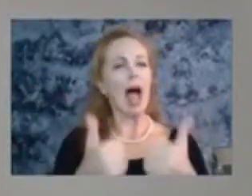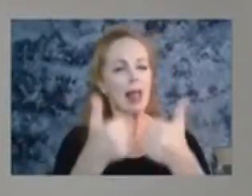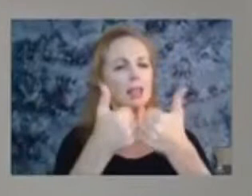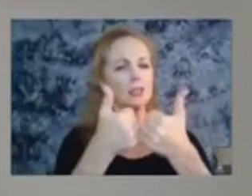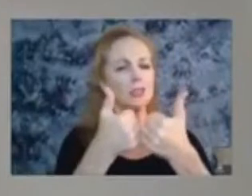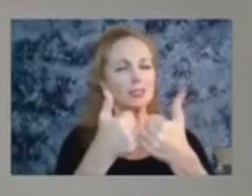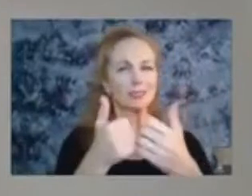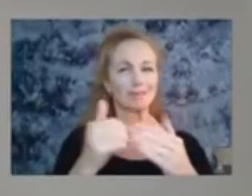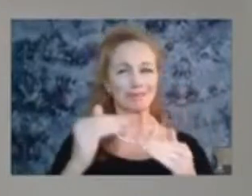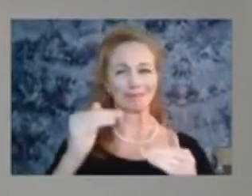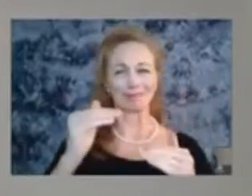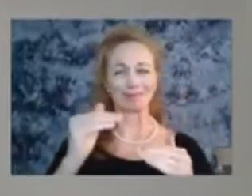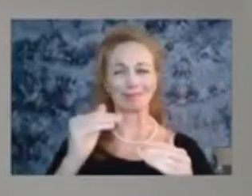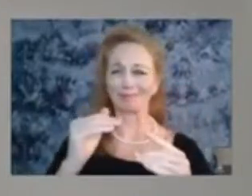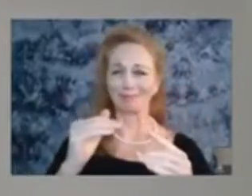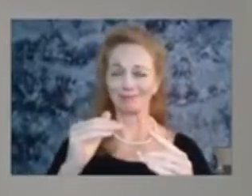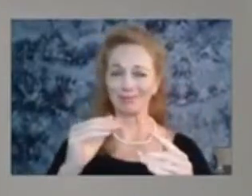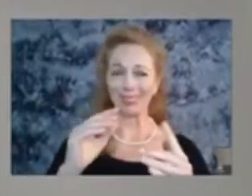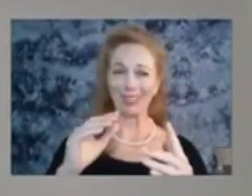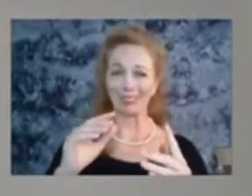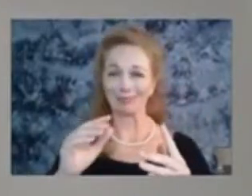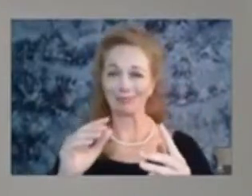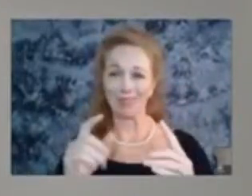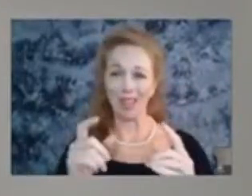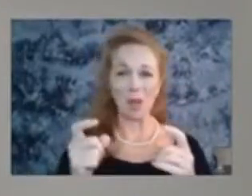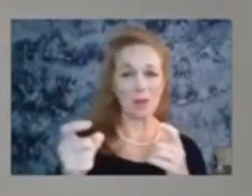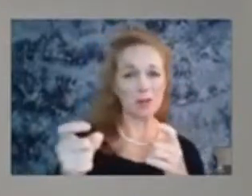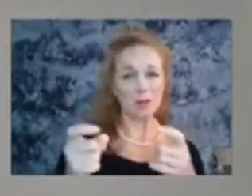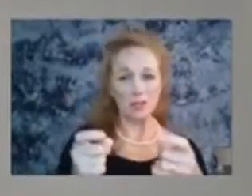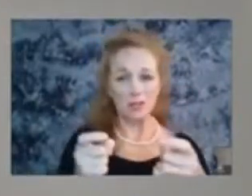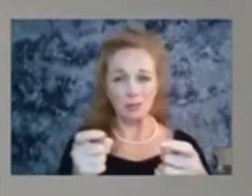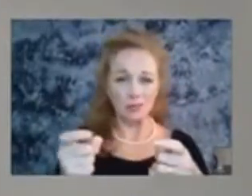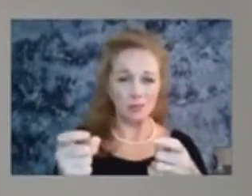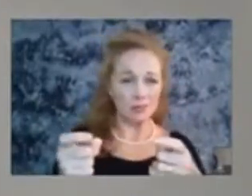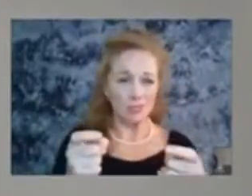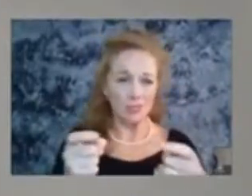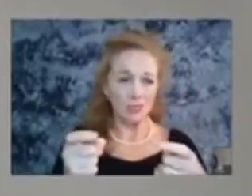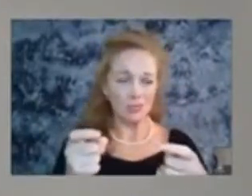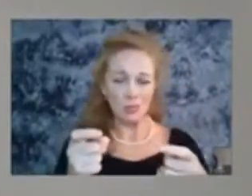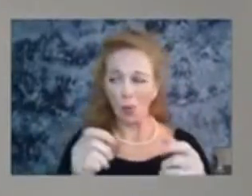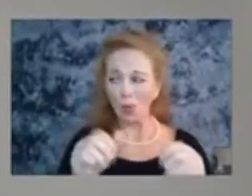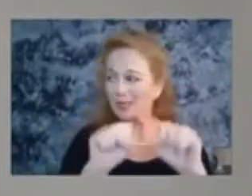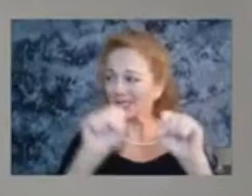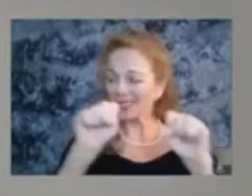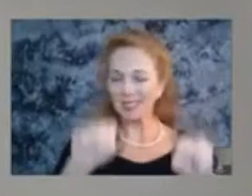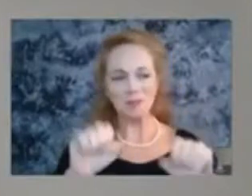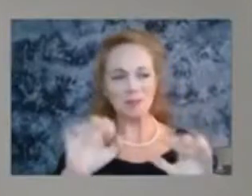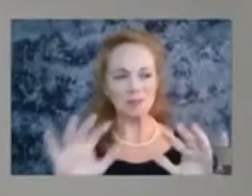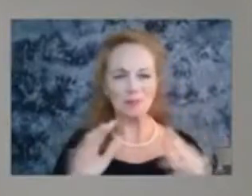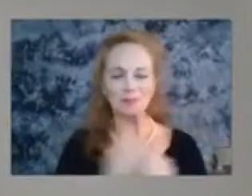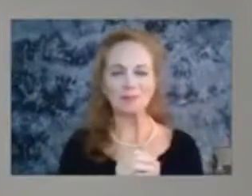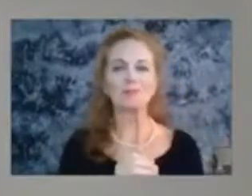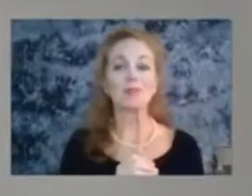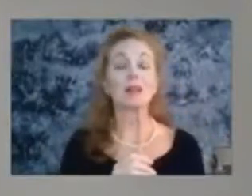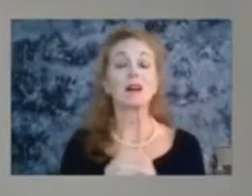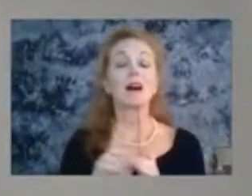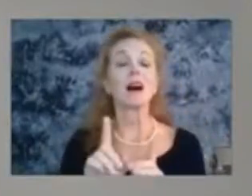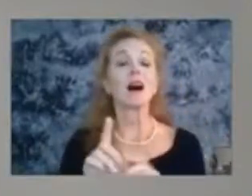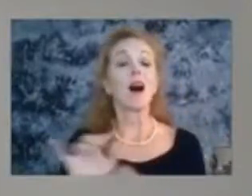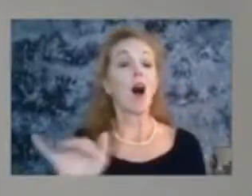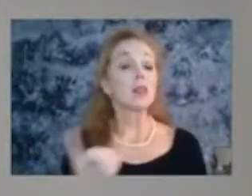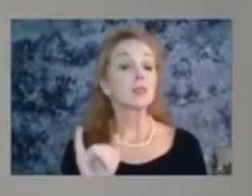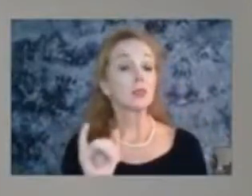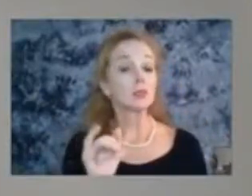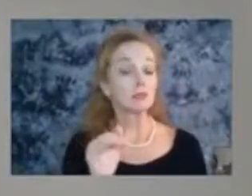juggle the system. The other thing that's positive that we're looking at is that as we get closer into the fall area and